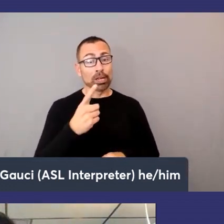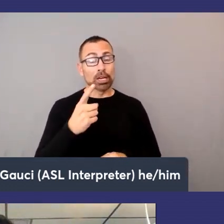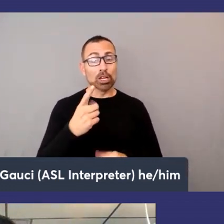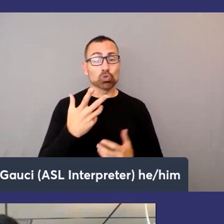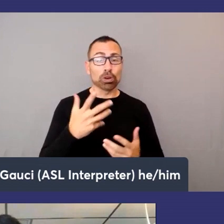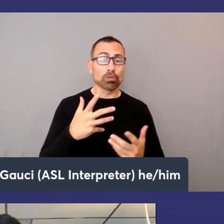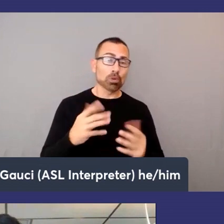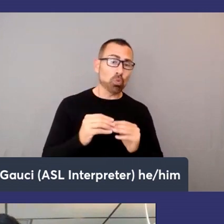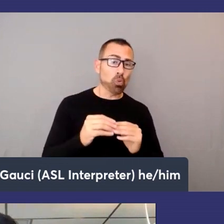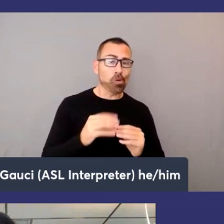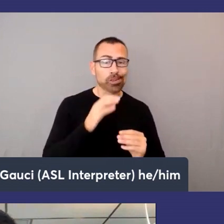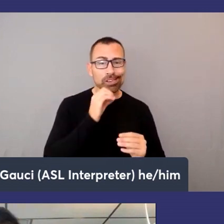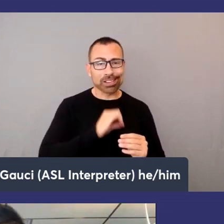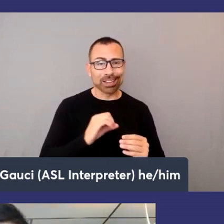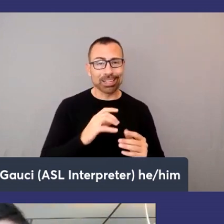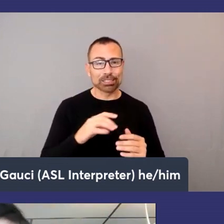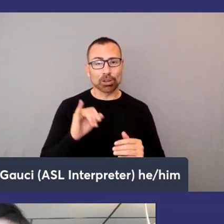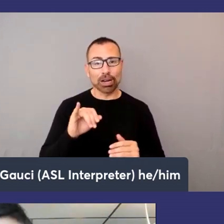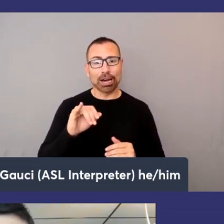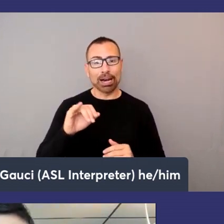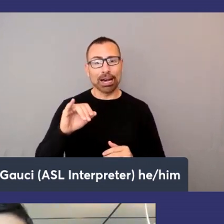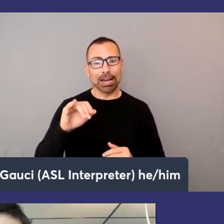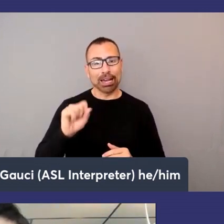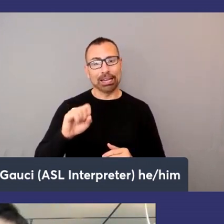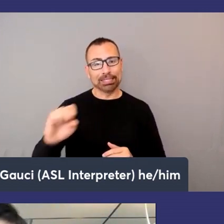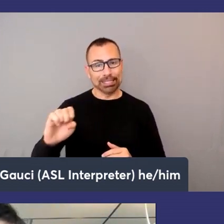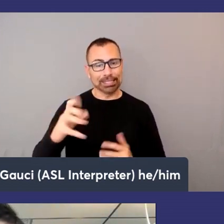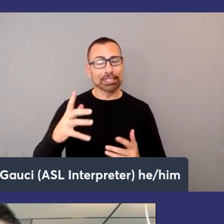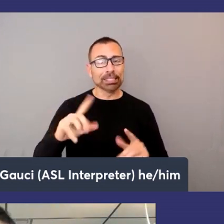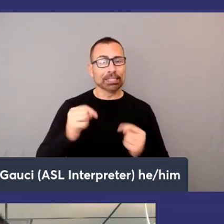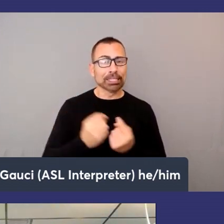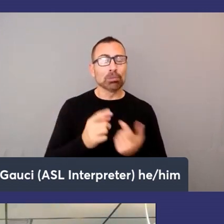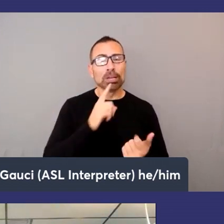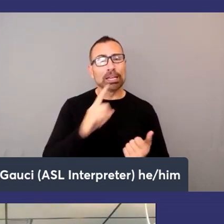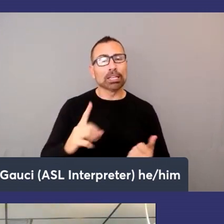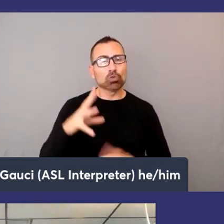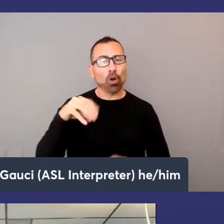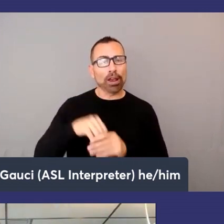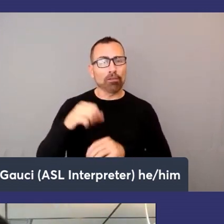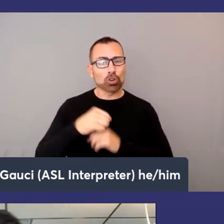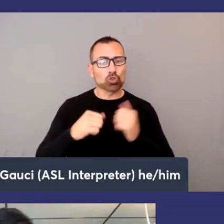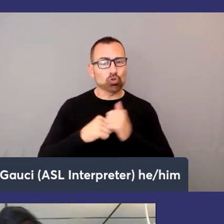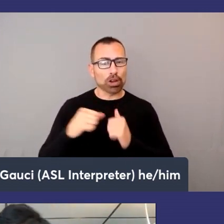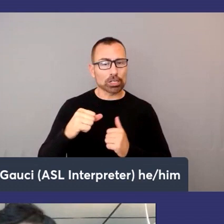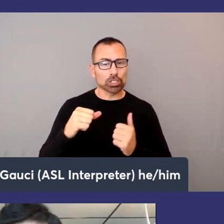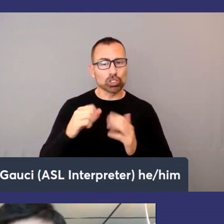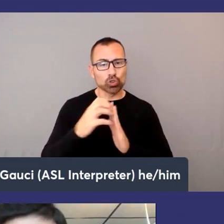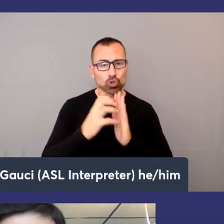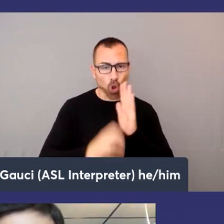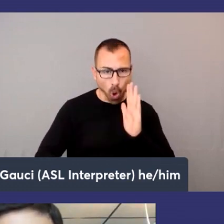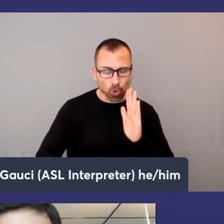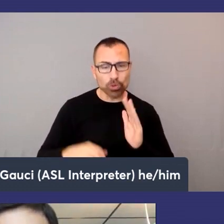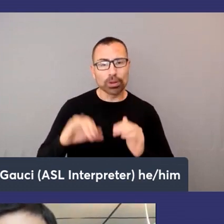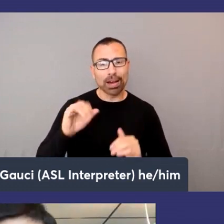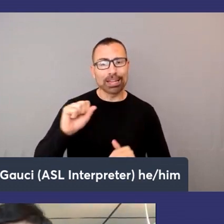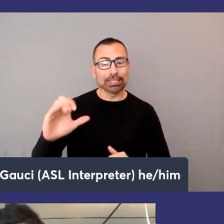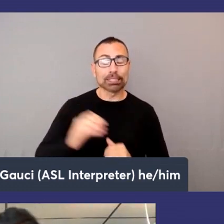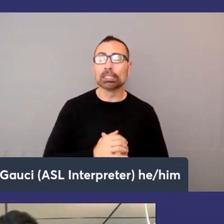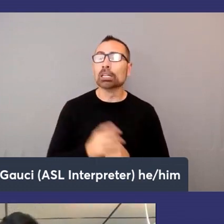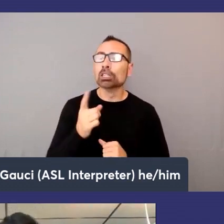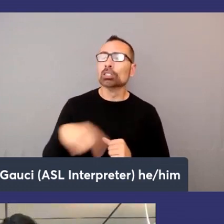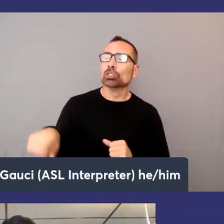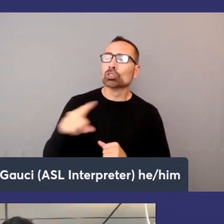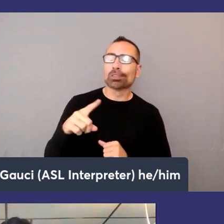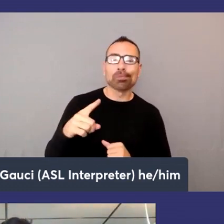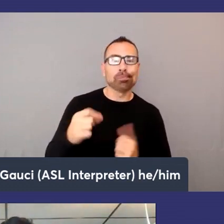AWS provides. So when I say IaC, what we mean by that is infrastructure as code. So prior to like the dawn of infrastructure as code, what used to